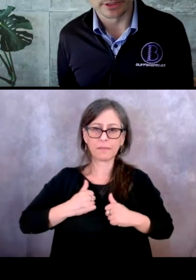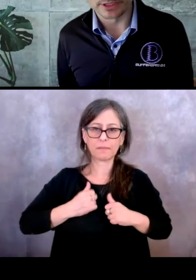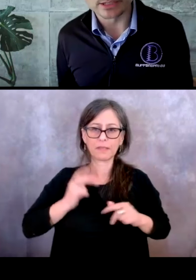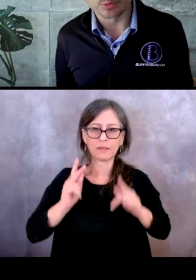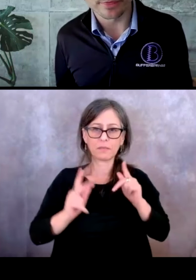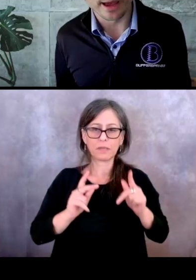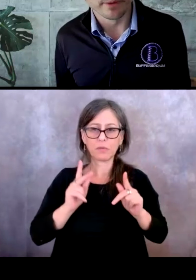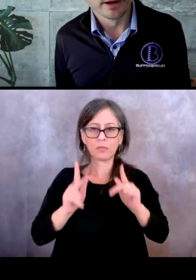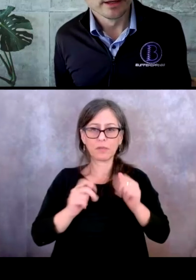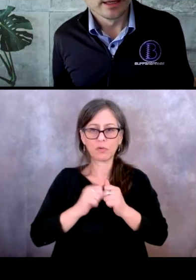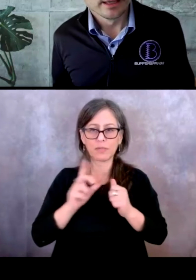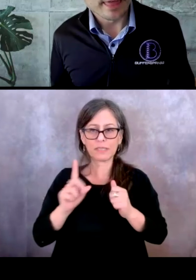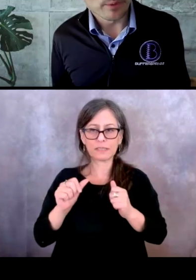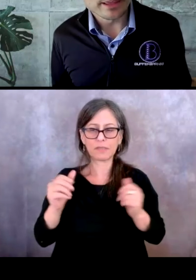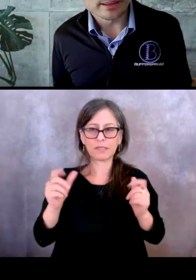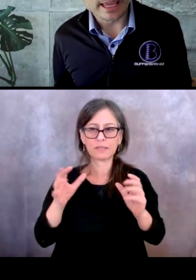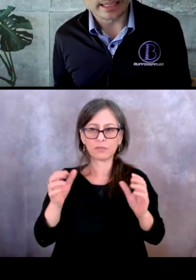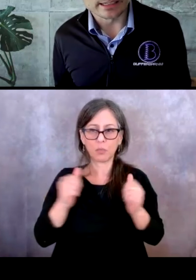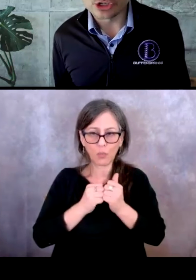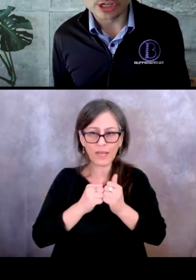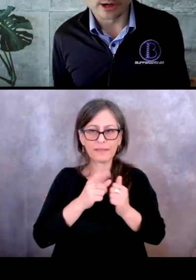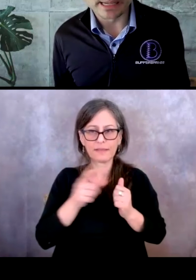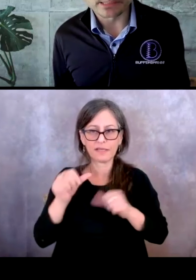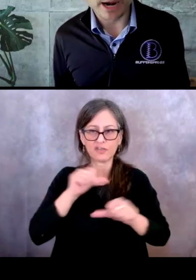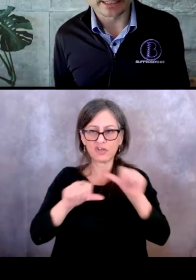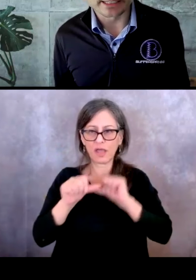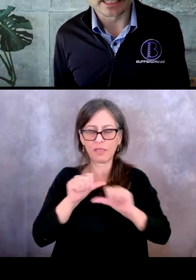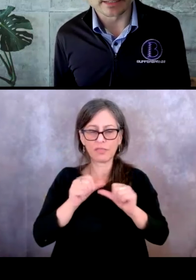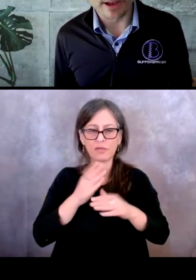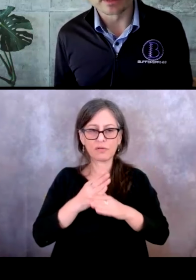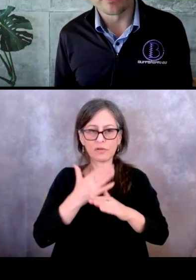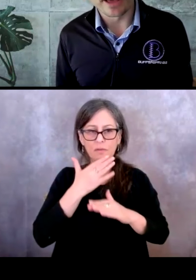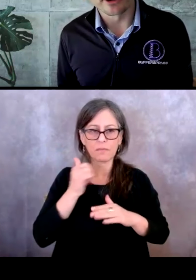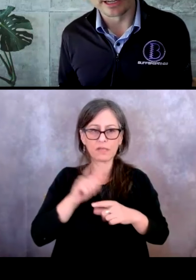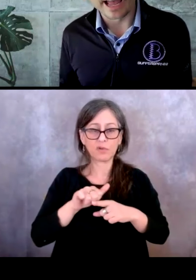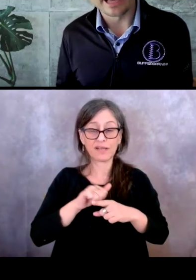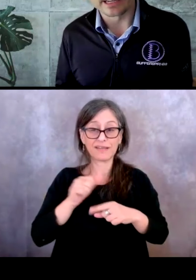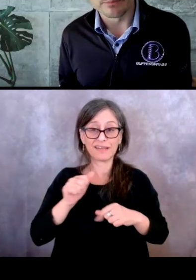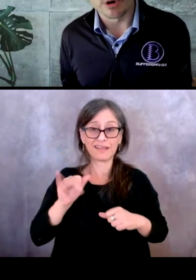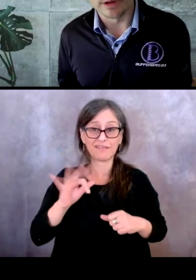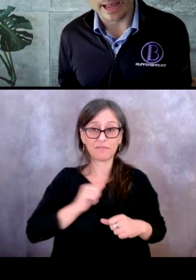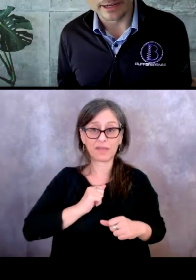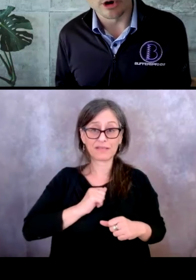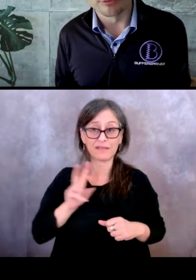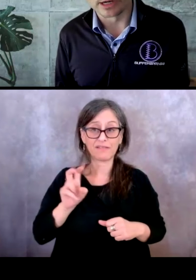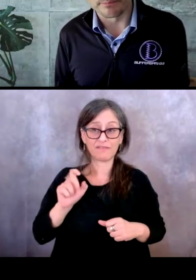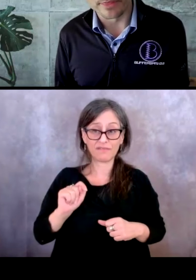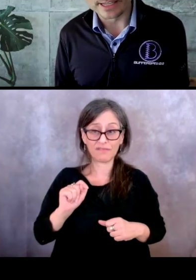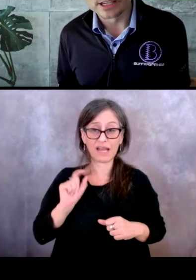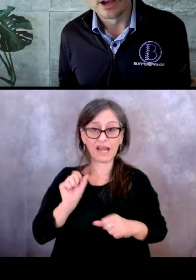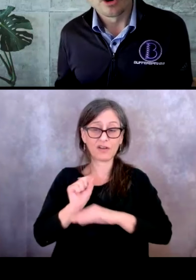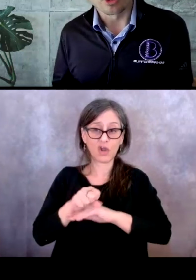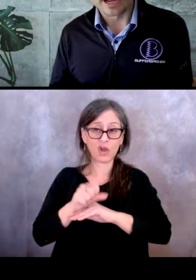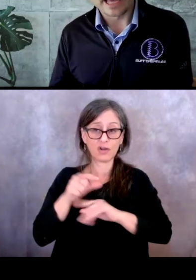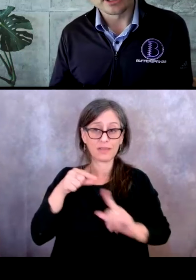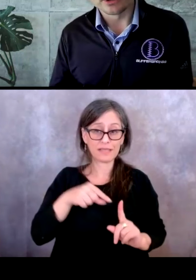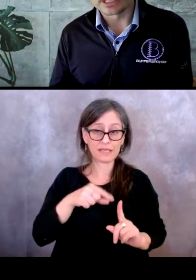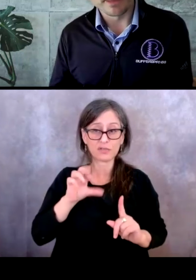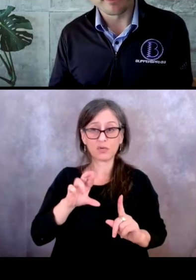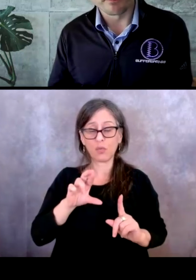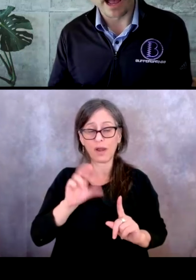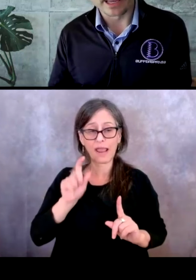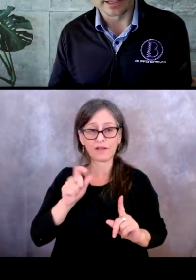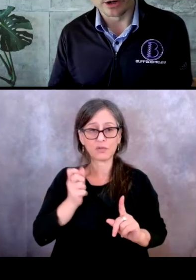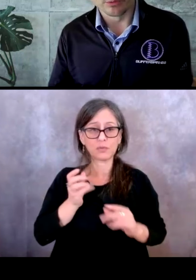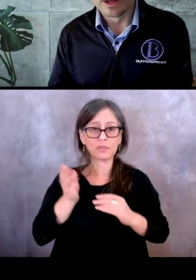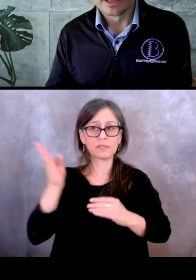with disabilities with them. That way they can share best practices. If I was a veteran and I had to come over, I had to overcome this, or I had to